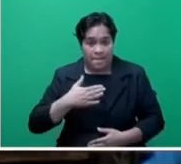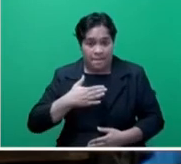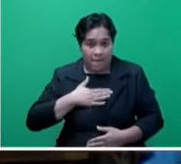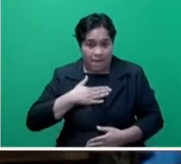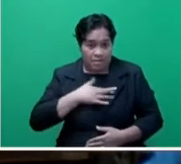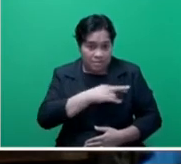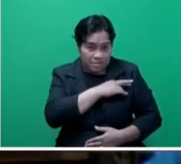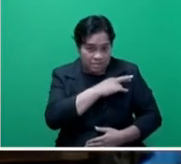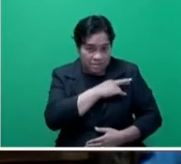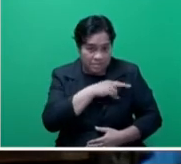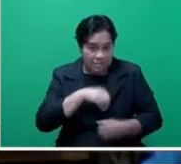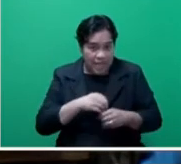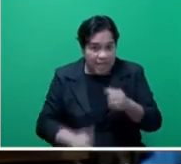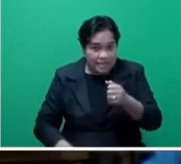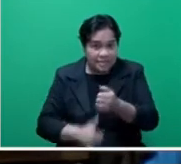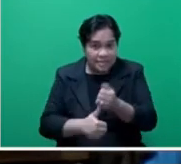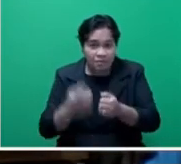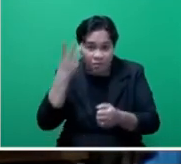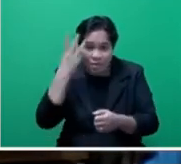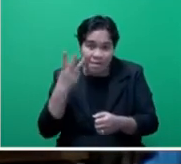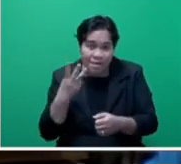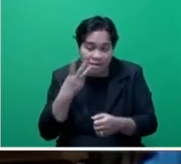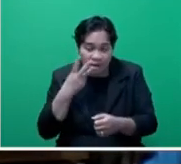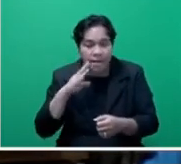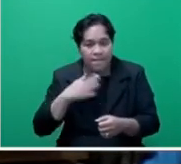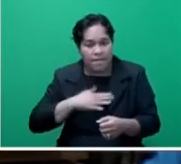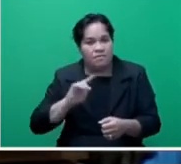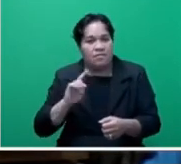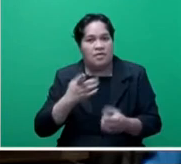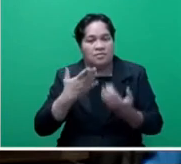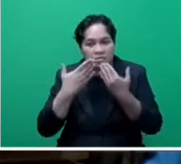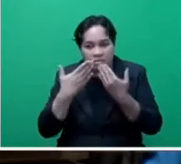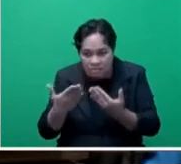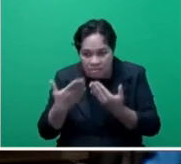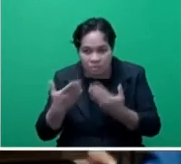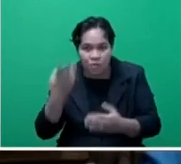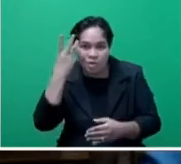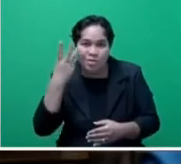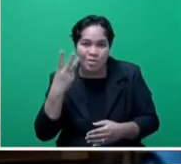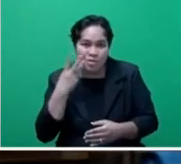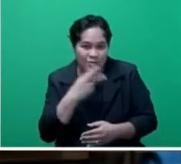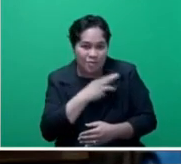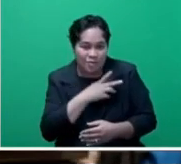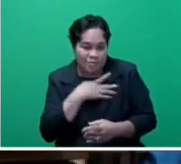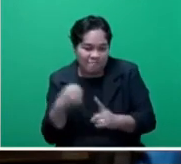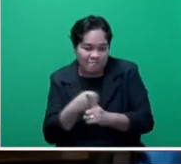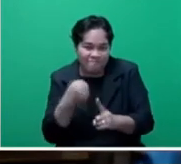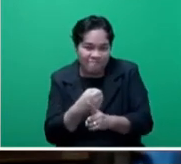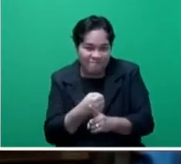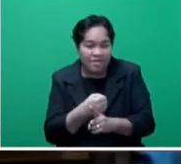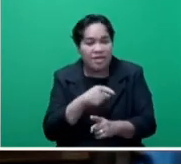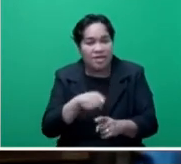as the Assistant Minister for Women, I must also acknowledge the vital role our women have played in this fight against COVID-19